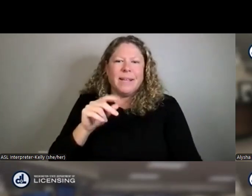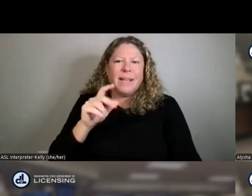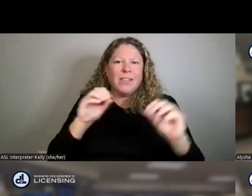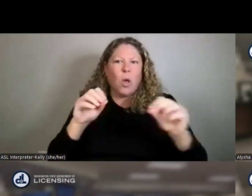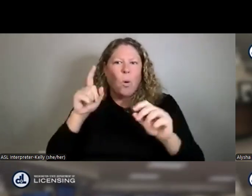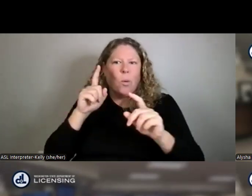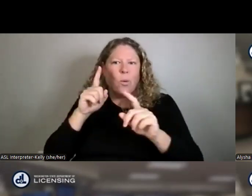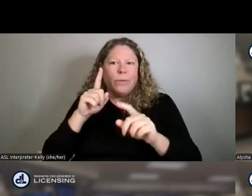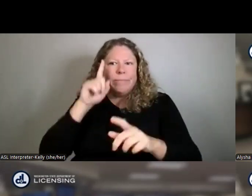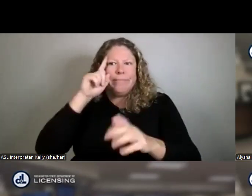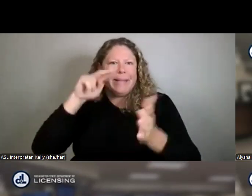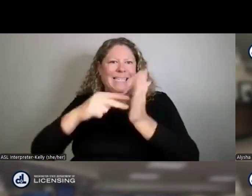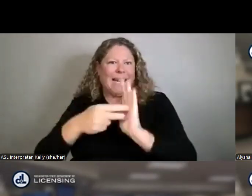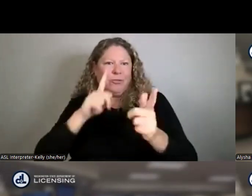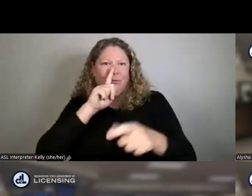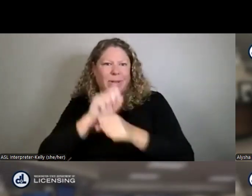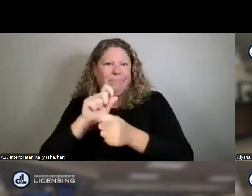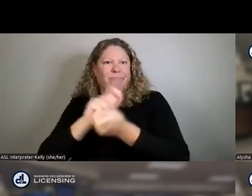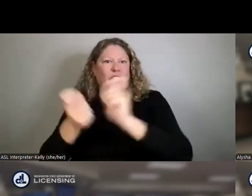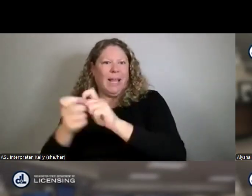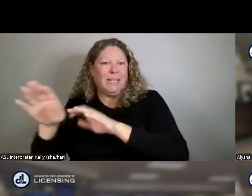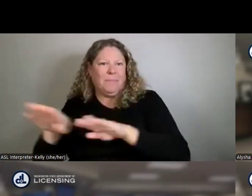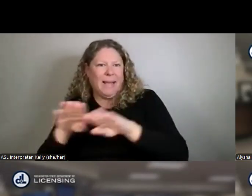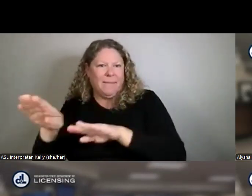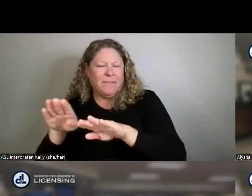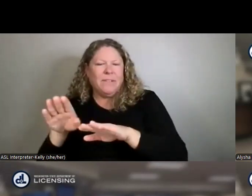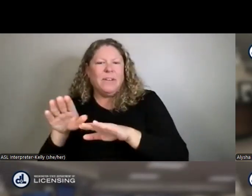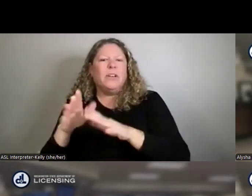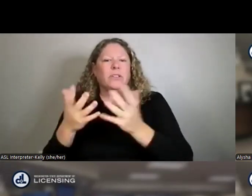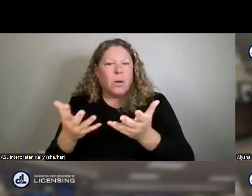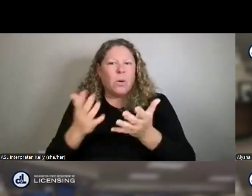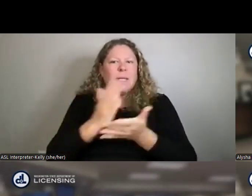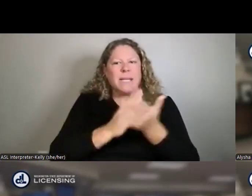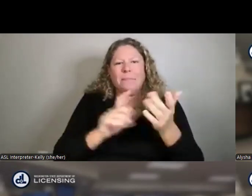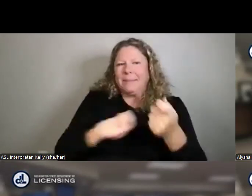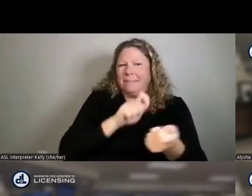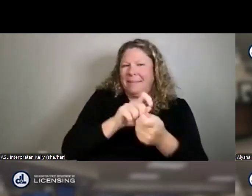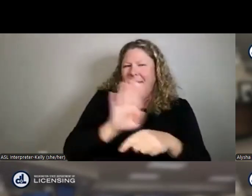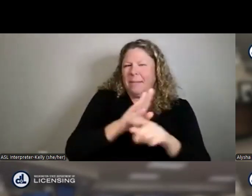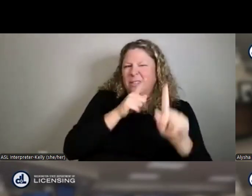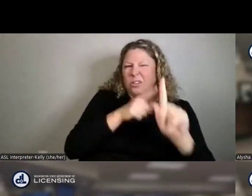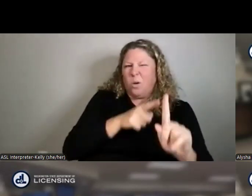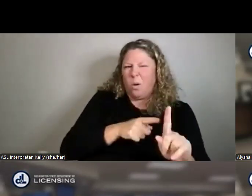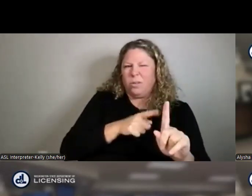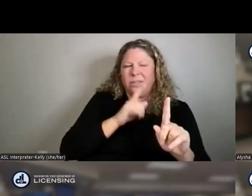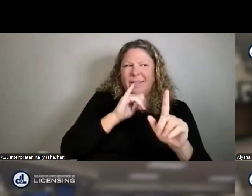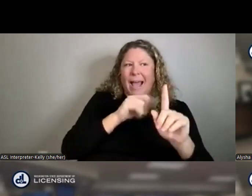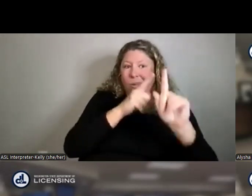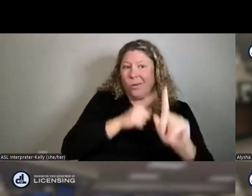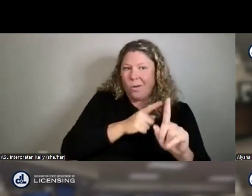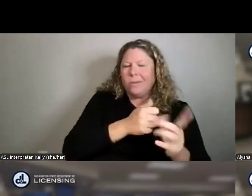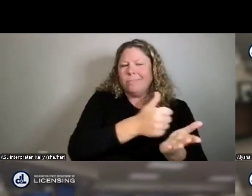them. So there were some specific business goals, and those really are what drive the elements,